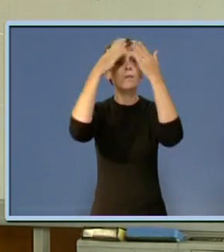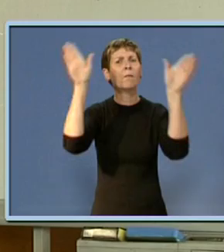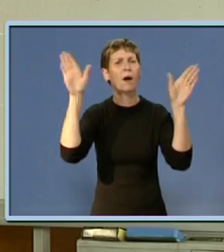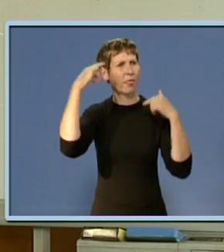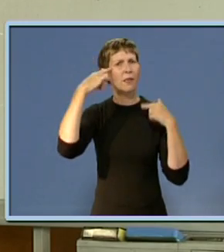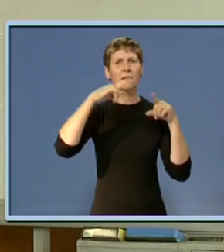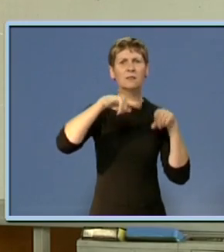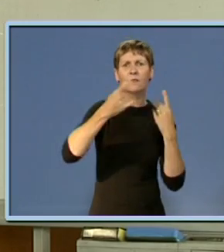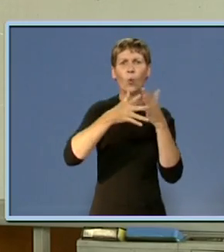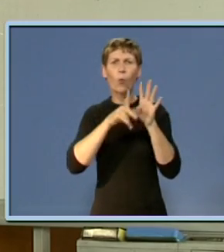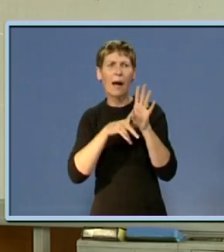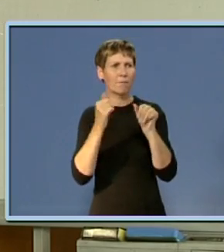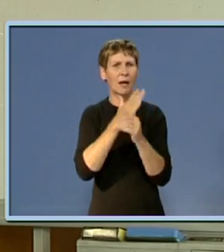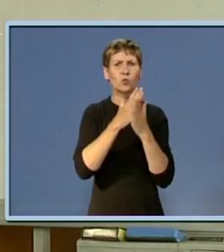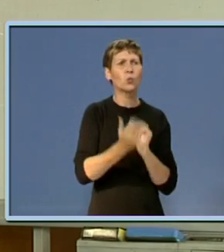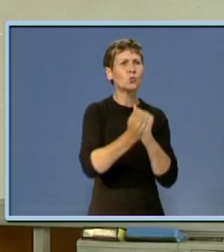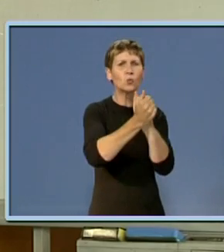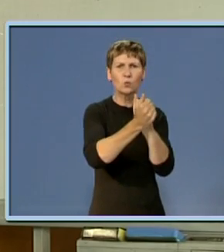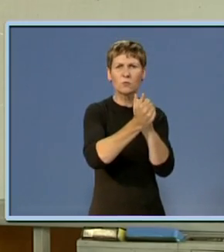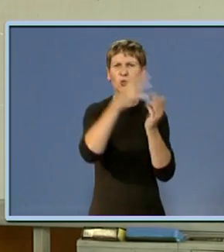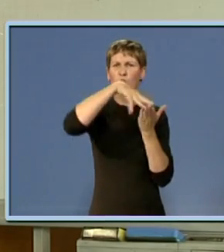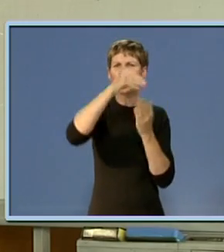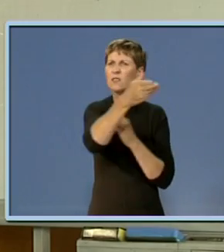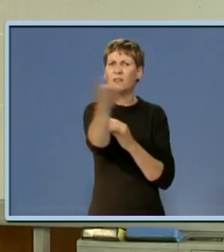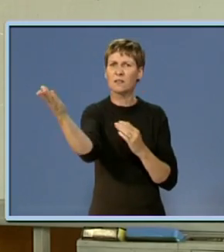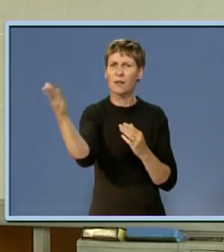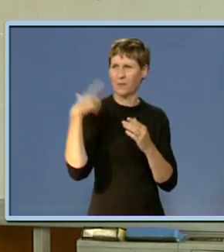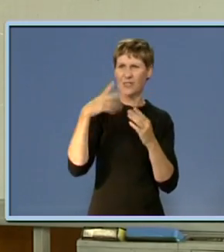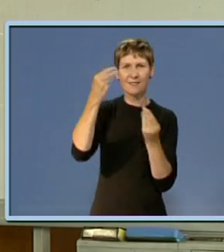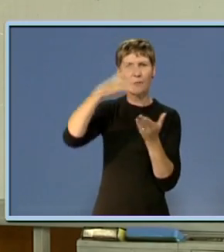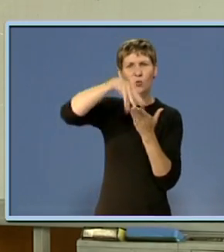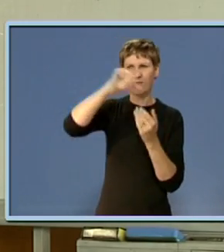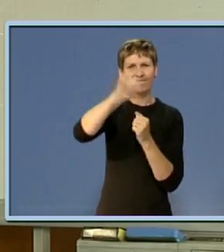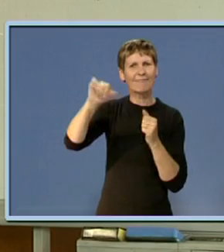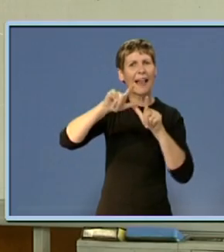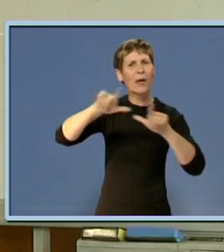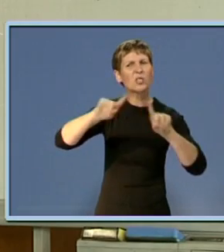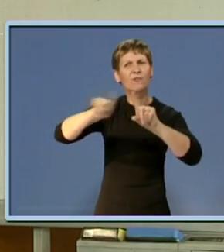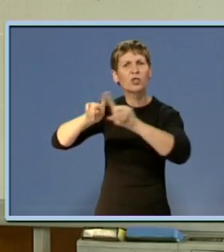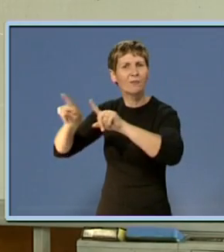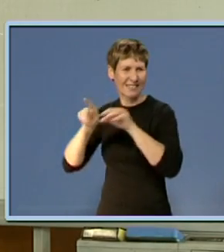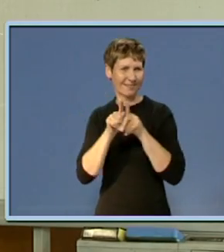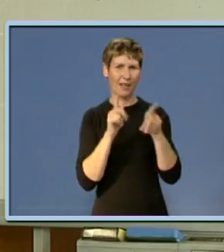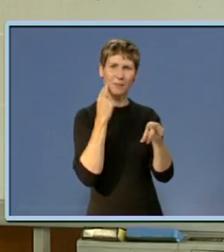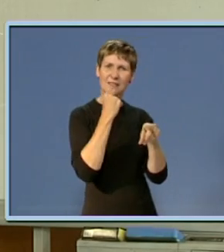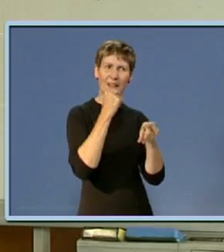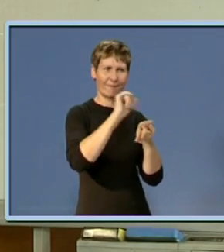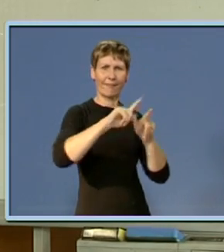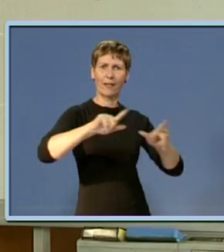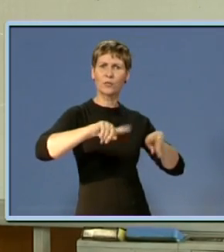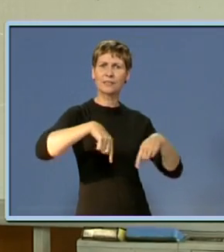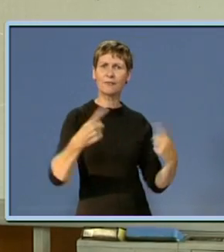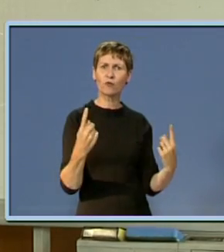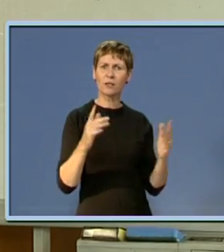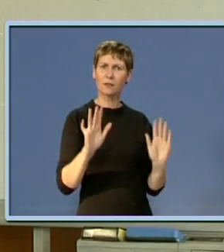expected in that competency to meet all the requirements just like any other student, but just by having a bit more